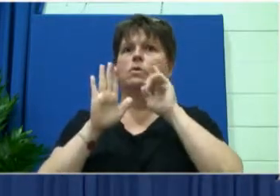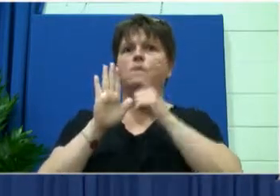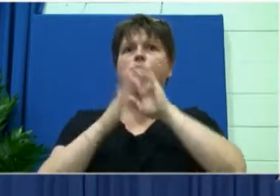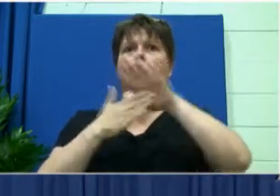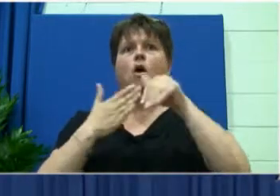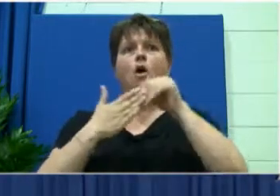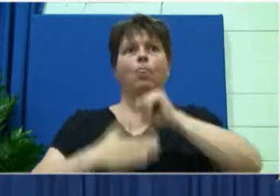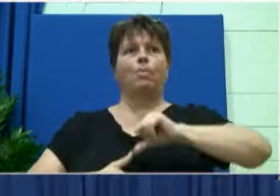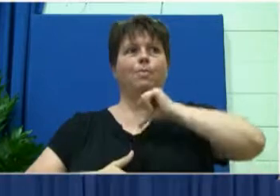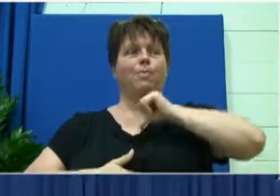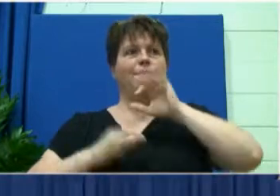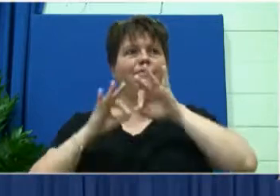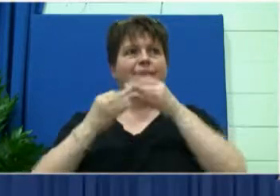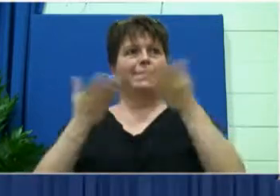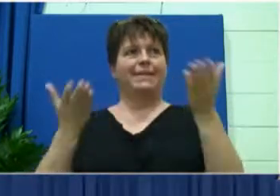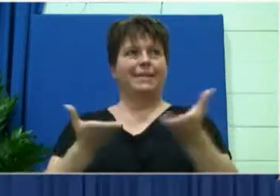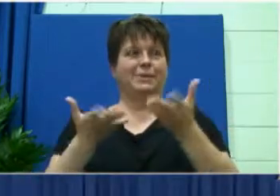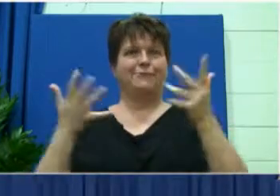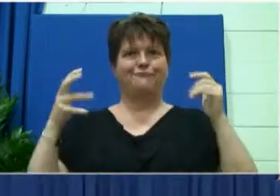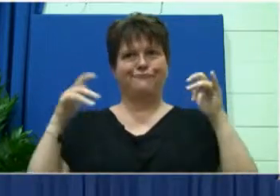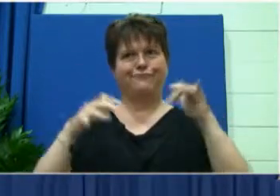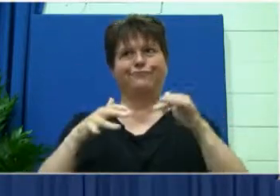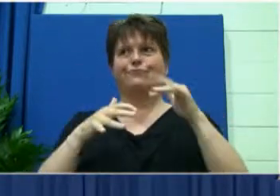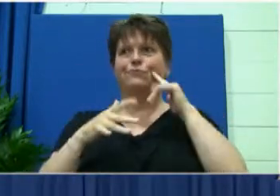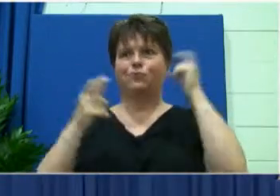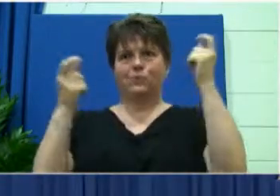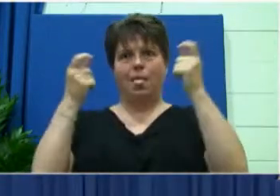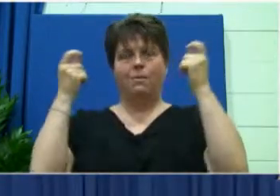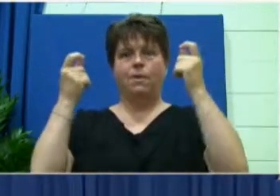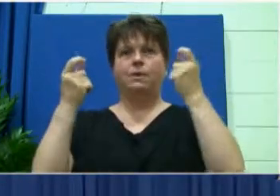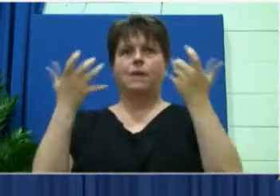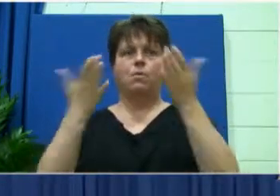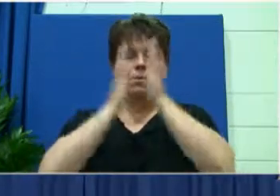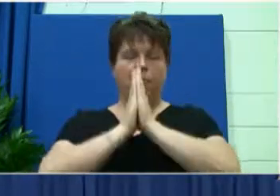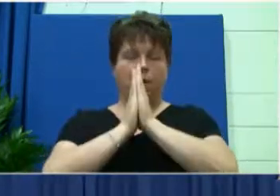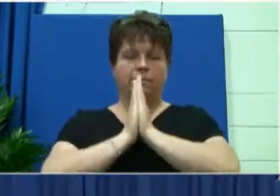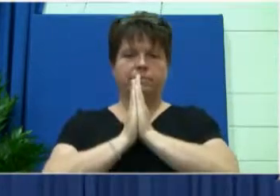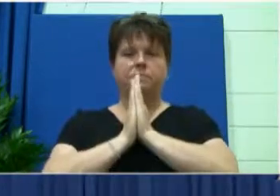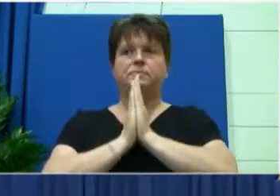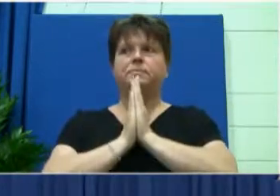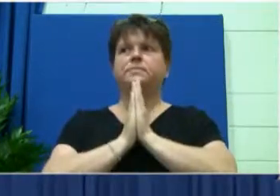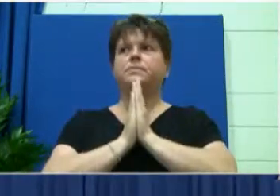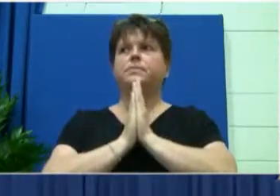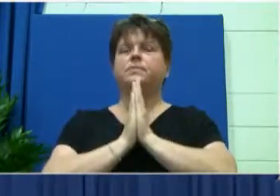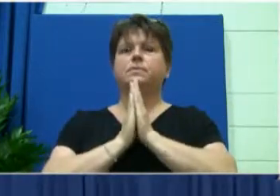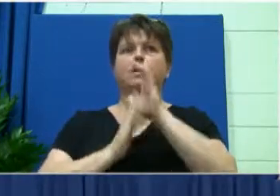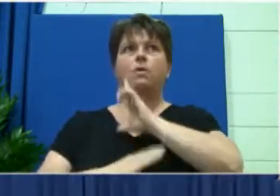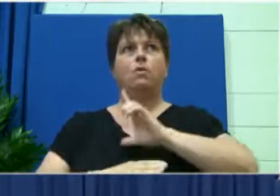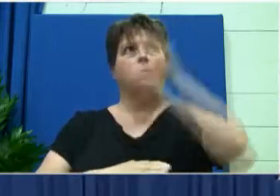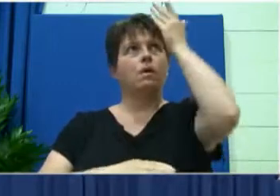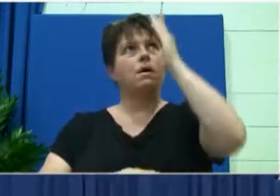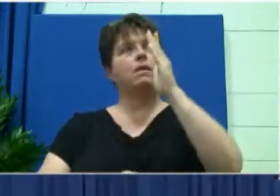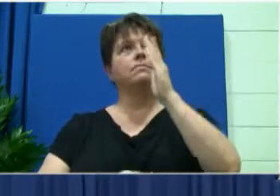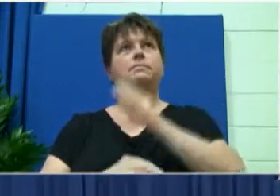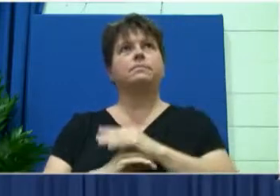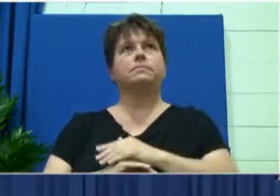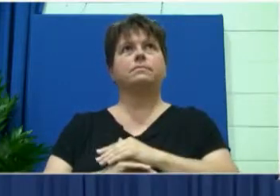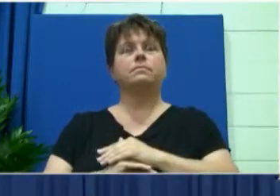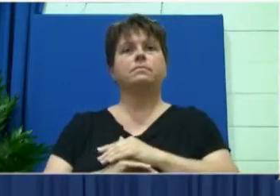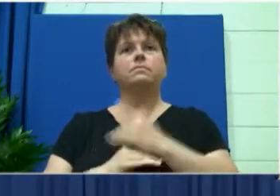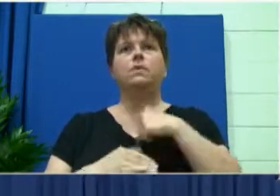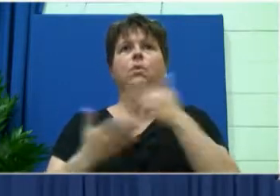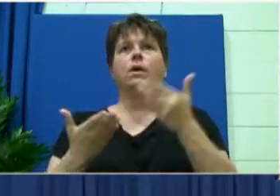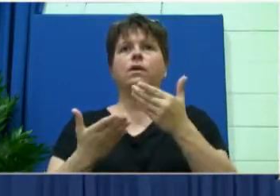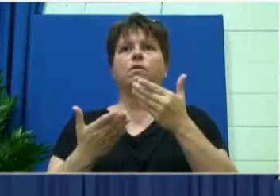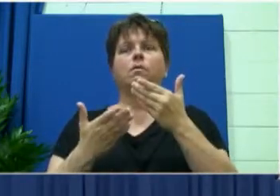all the proud families that are gathered here for our graduates. Let us pray. And Lord God, we're